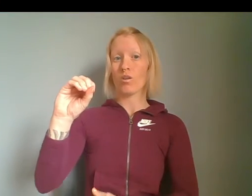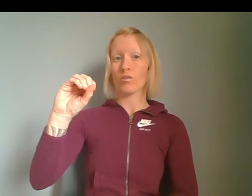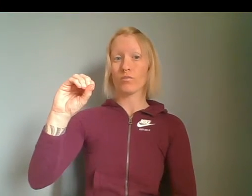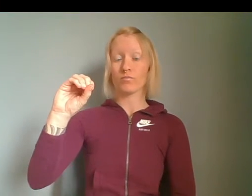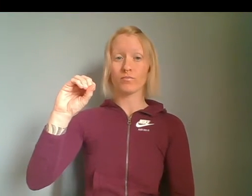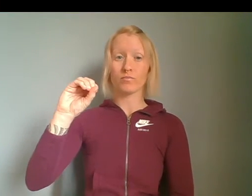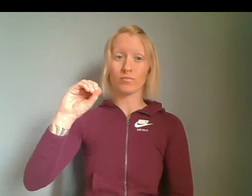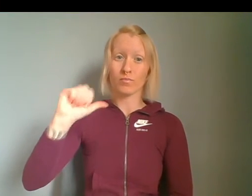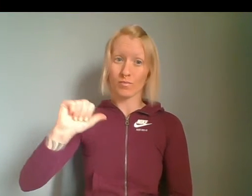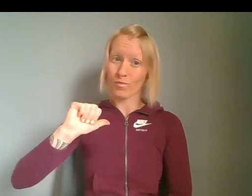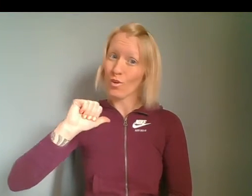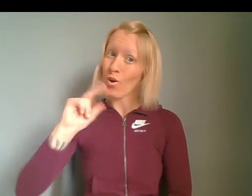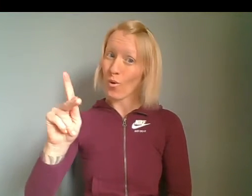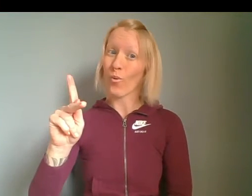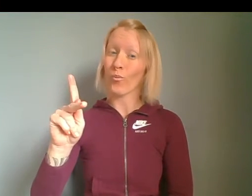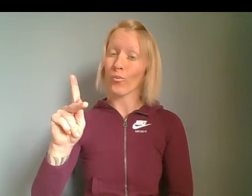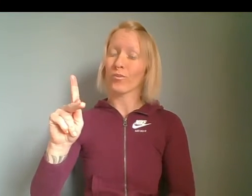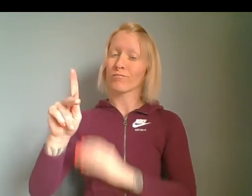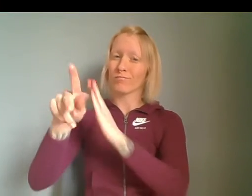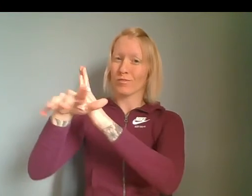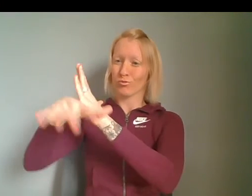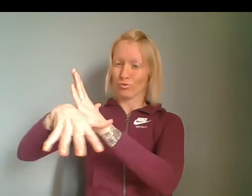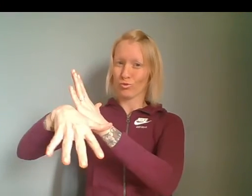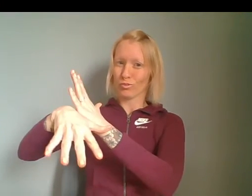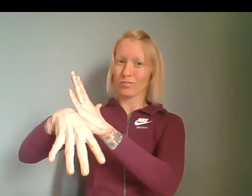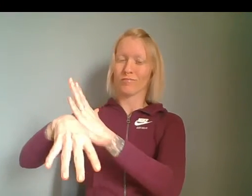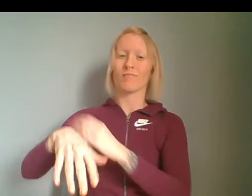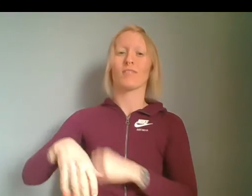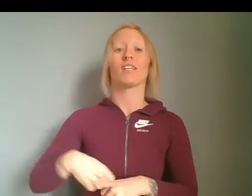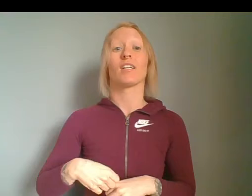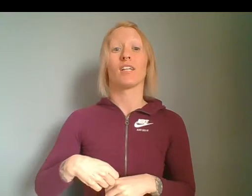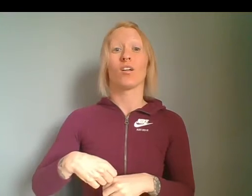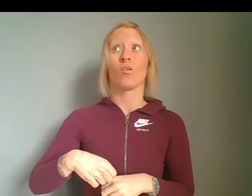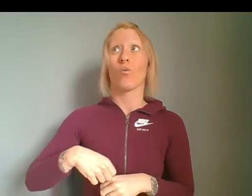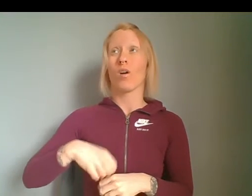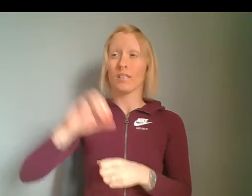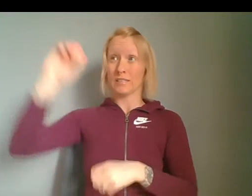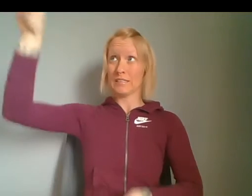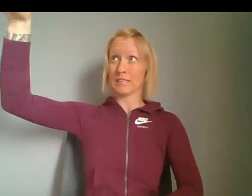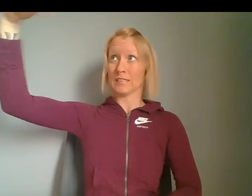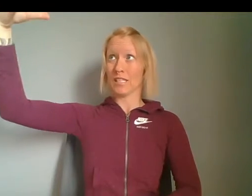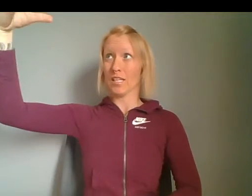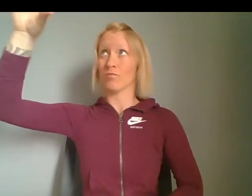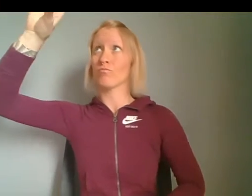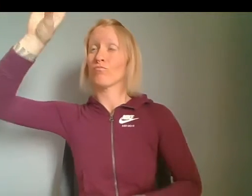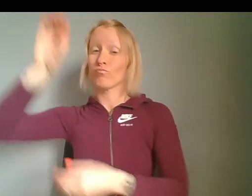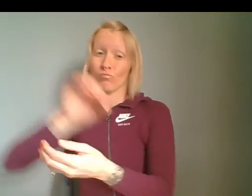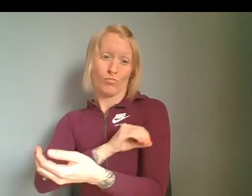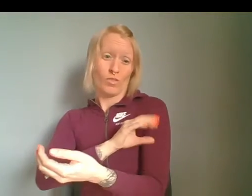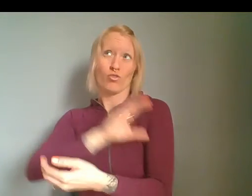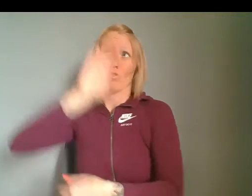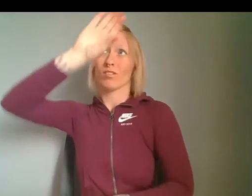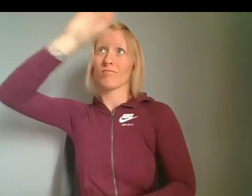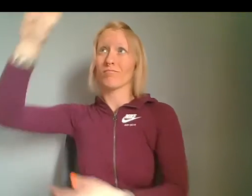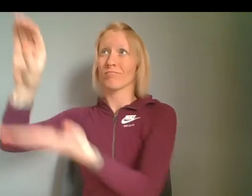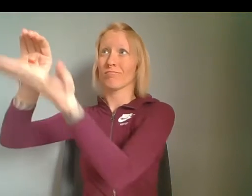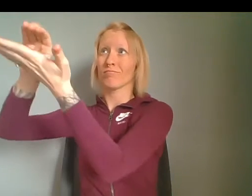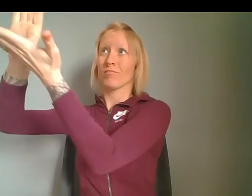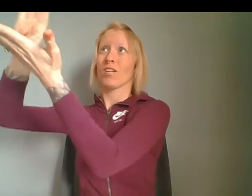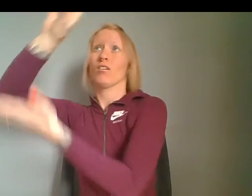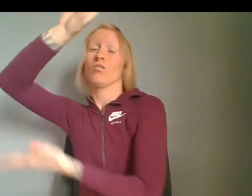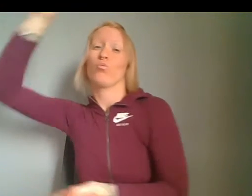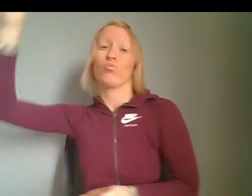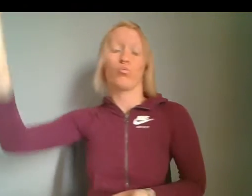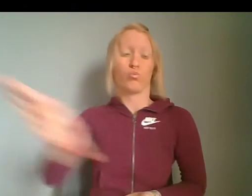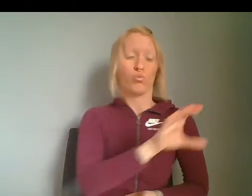leaves. An oak tree. So the energy goes from there to a tree. Does anybody know what we call a